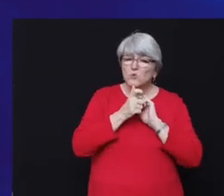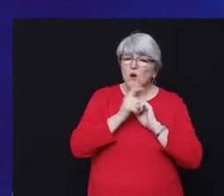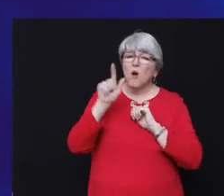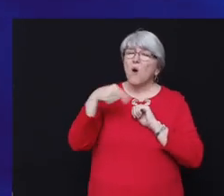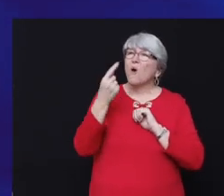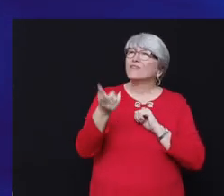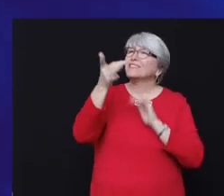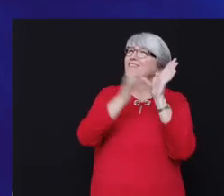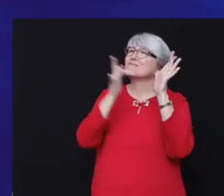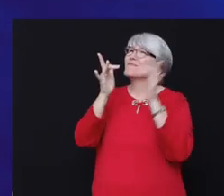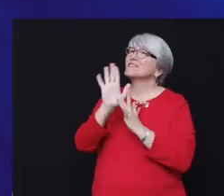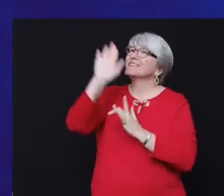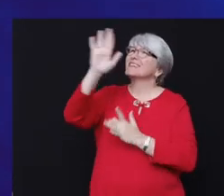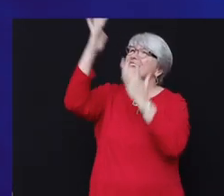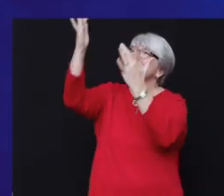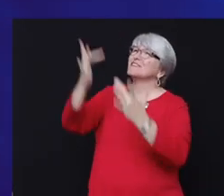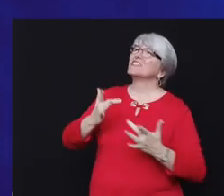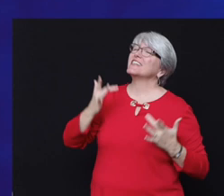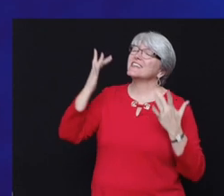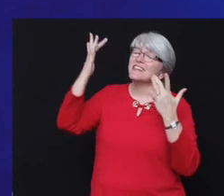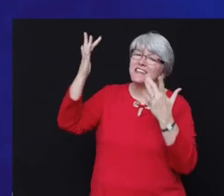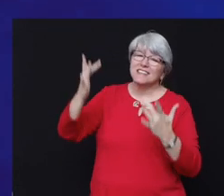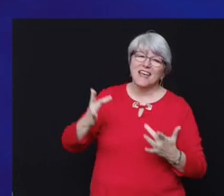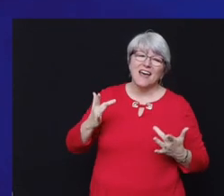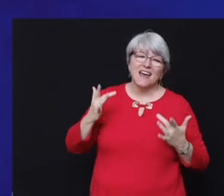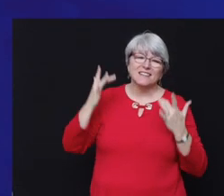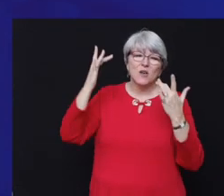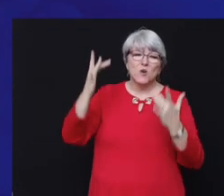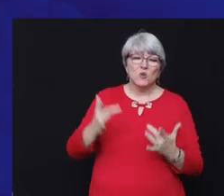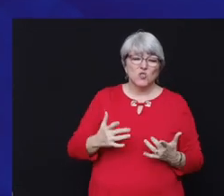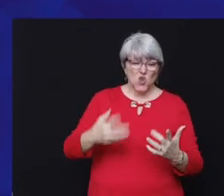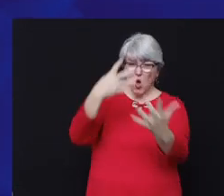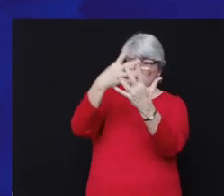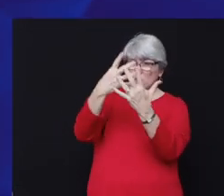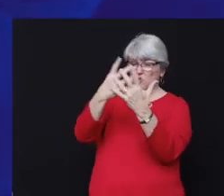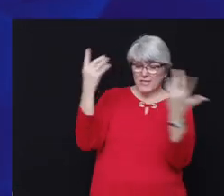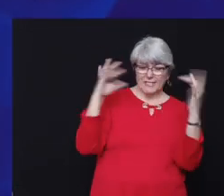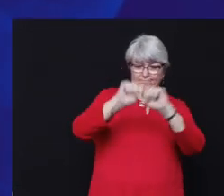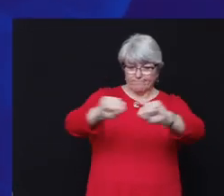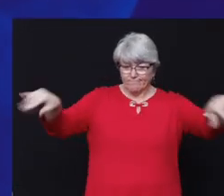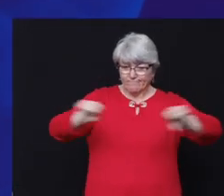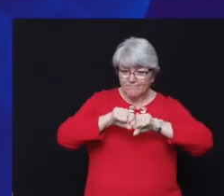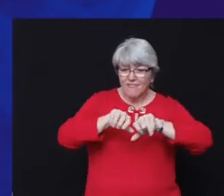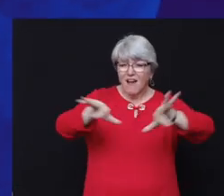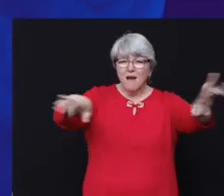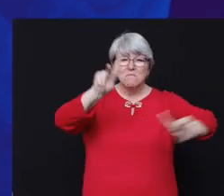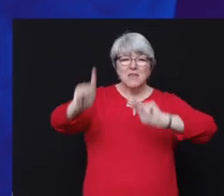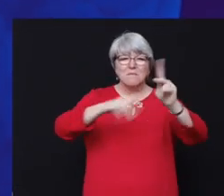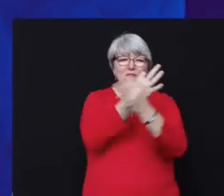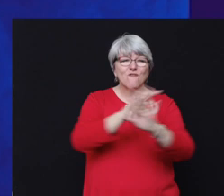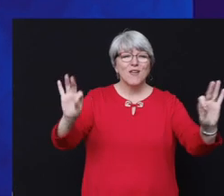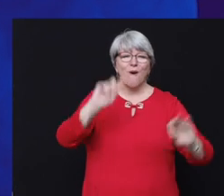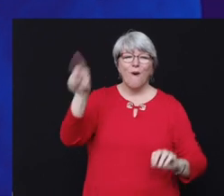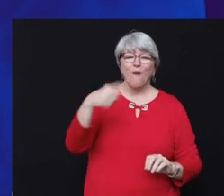stone. Only the mercy of Jesus, who storms the prison and sets men